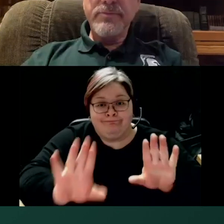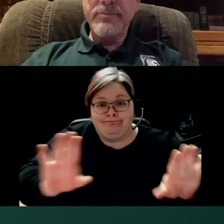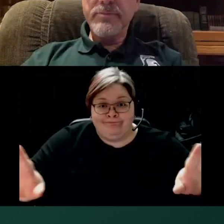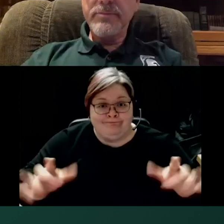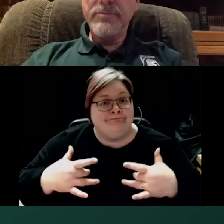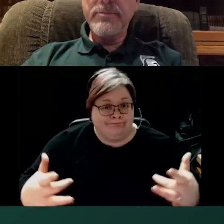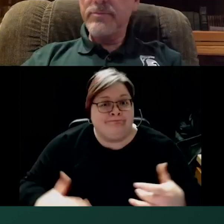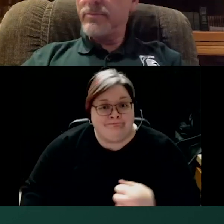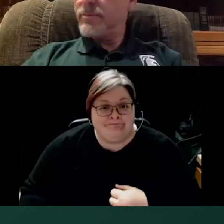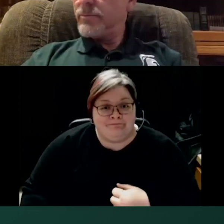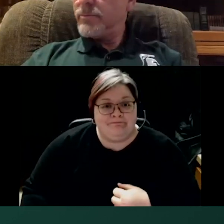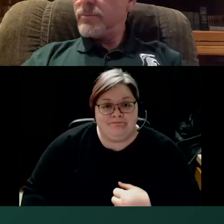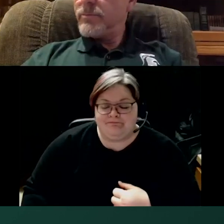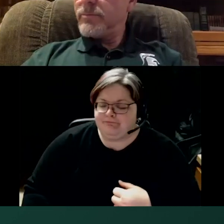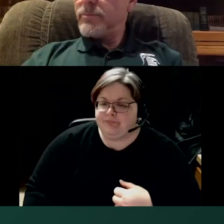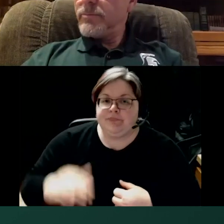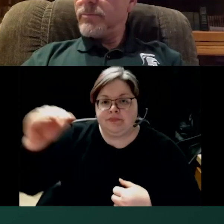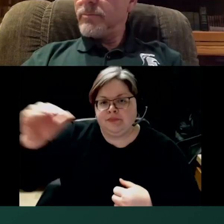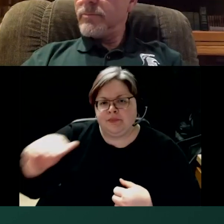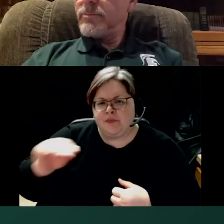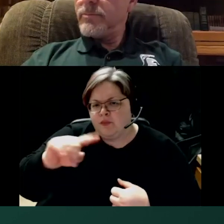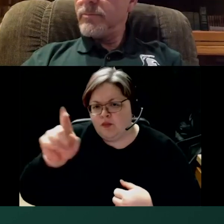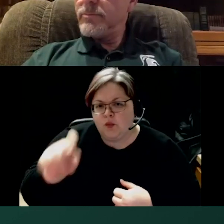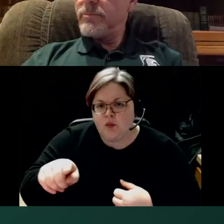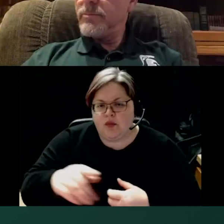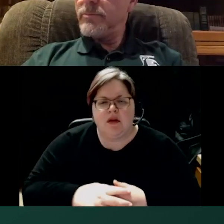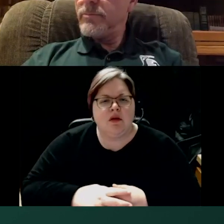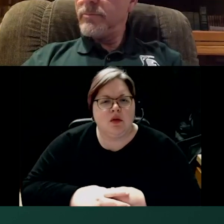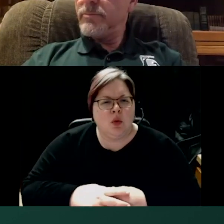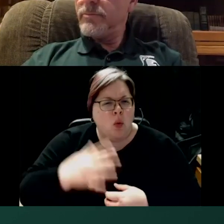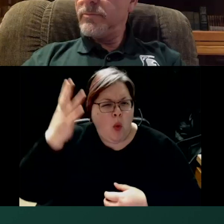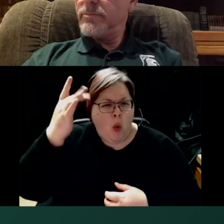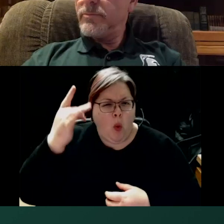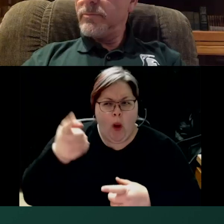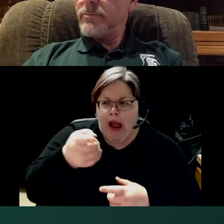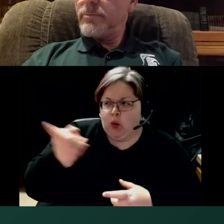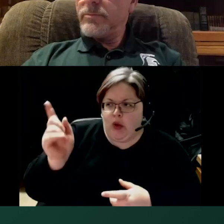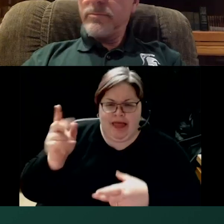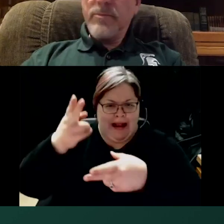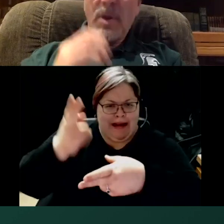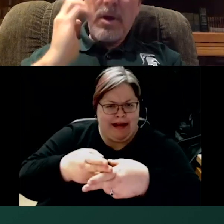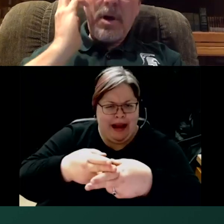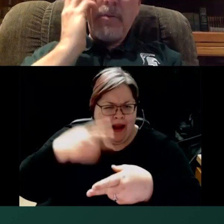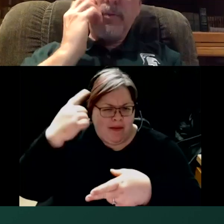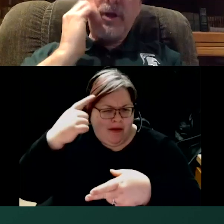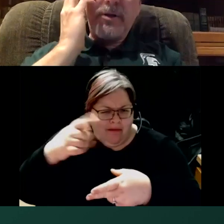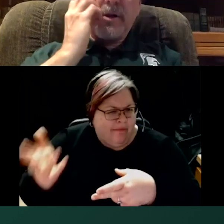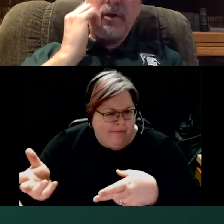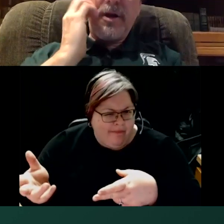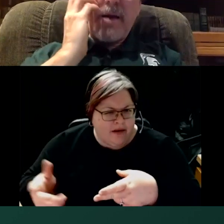Okay, this person is asking why were they named? I'm not sure if they're referring to stars or constellations.